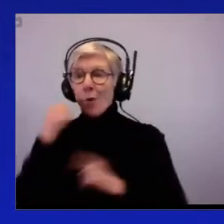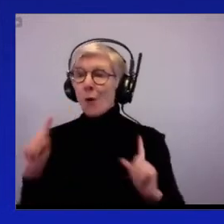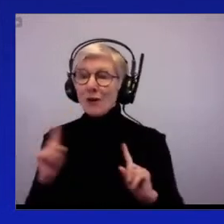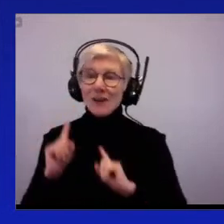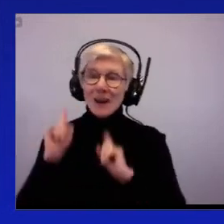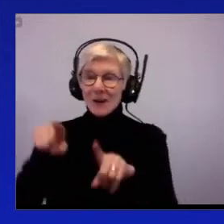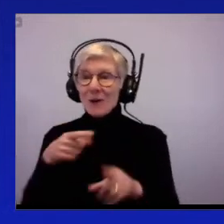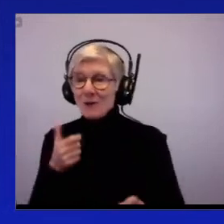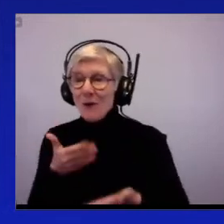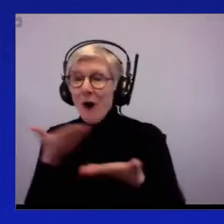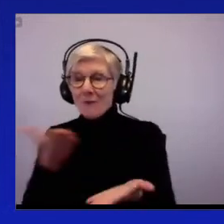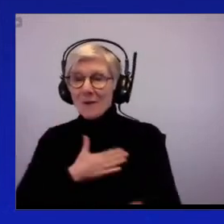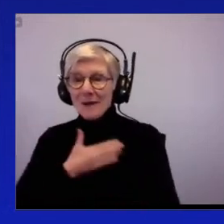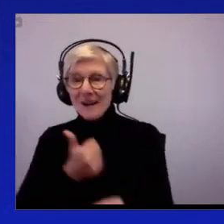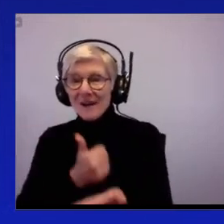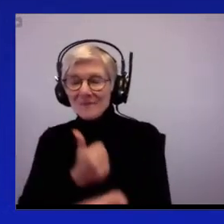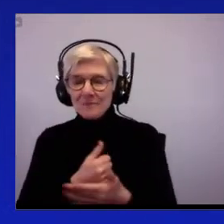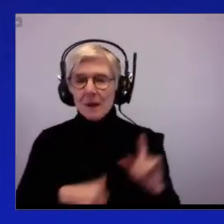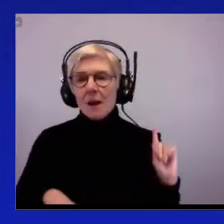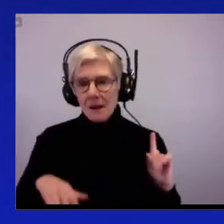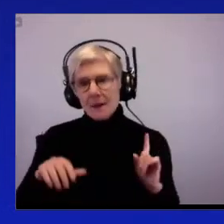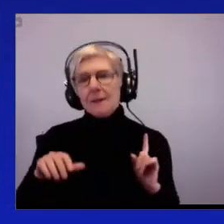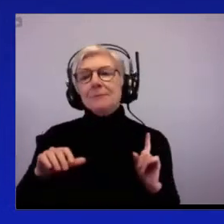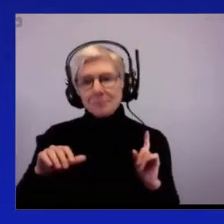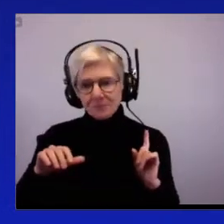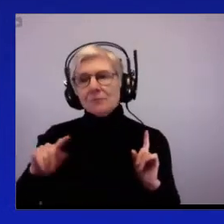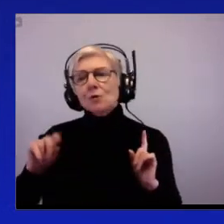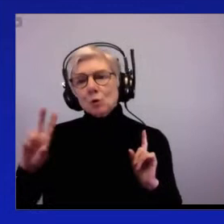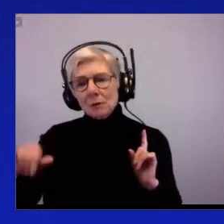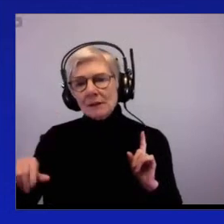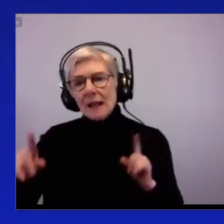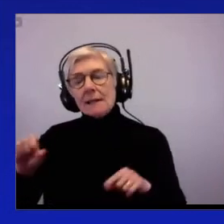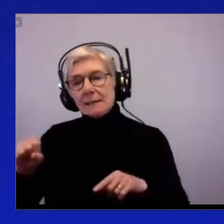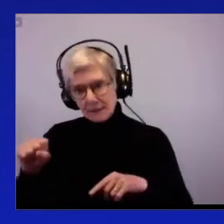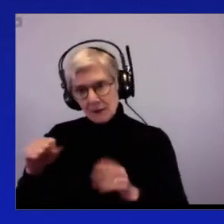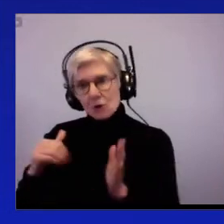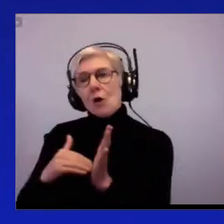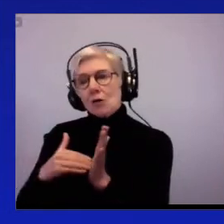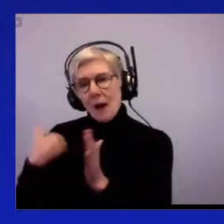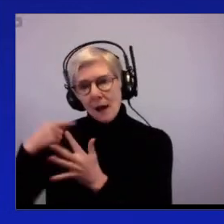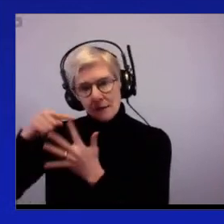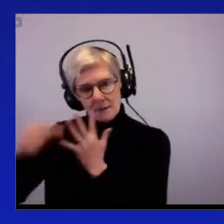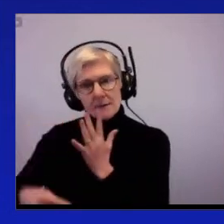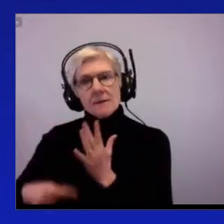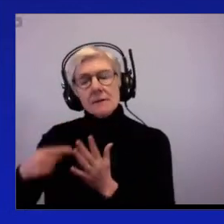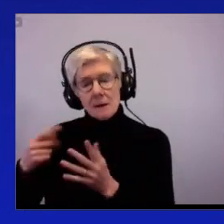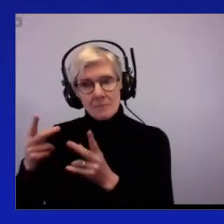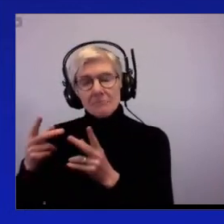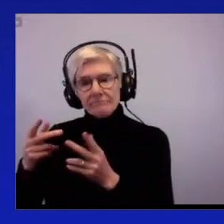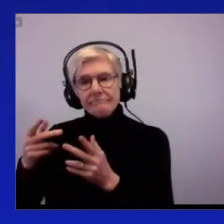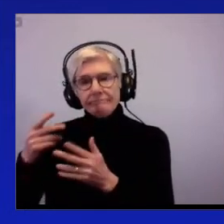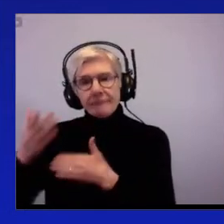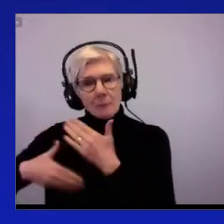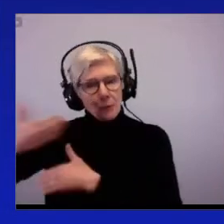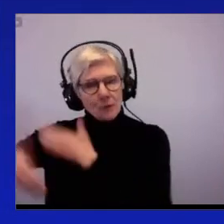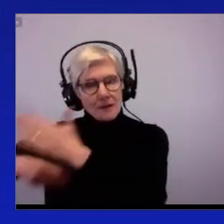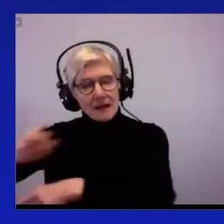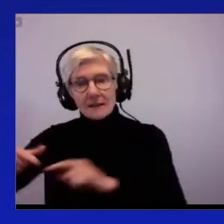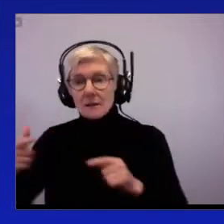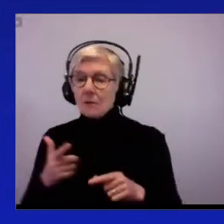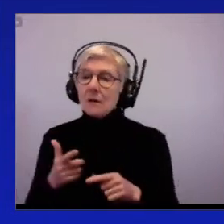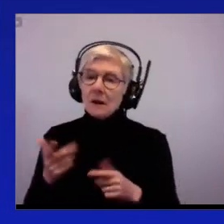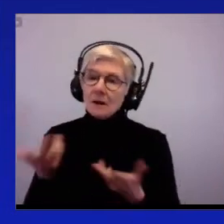talk to this more particularly, has done a reach to those who are currently, and you'll have to understand, it's still a medical delegated act to be able to